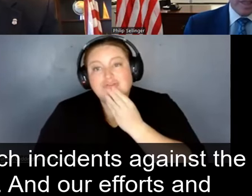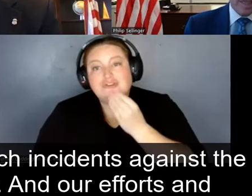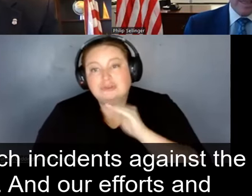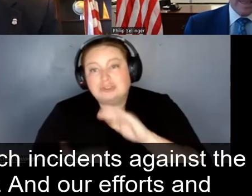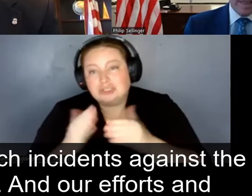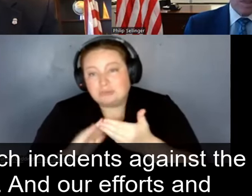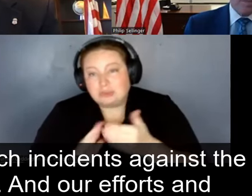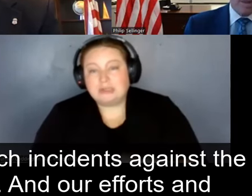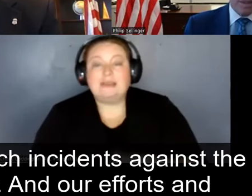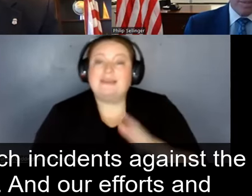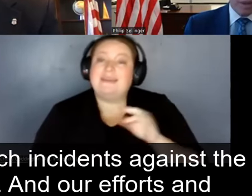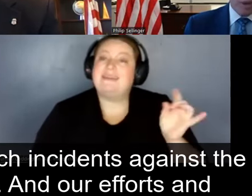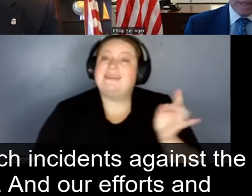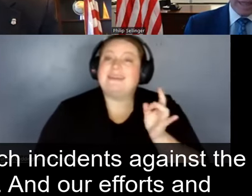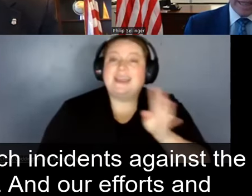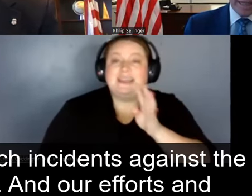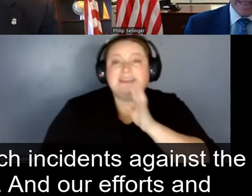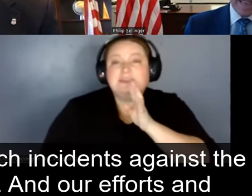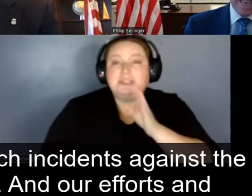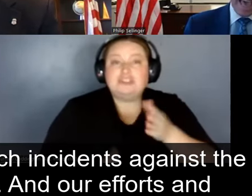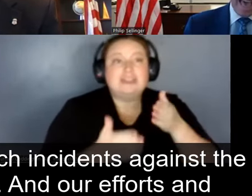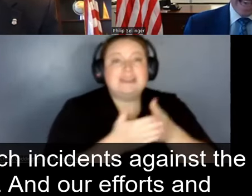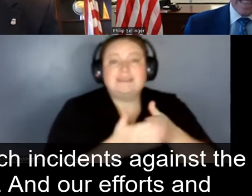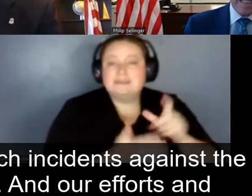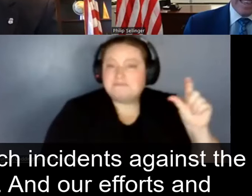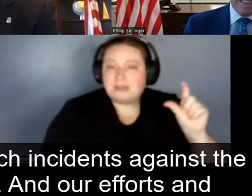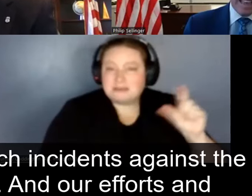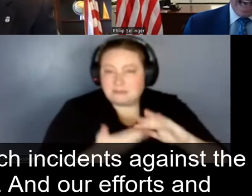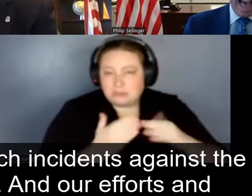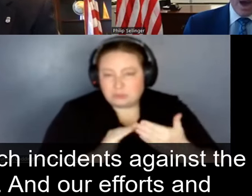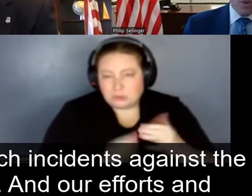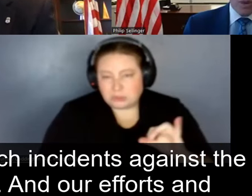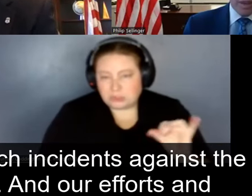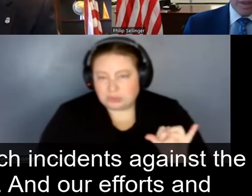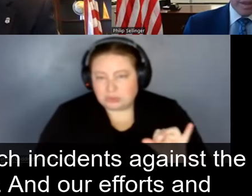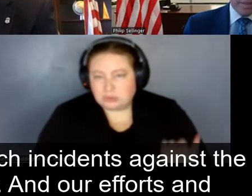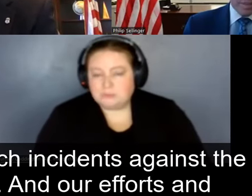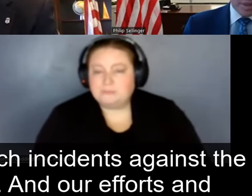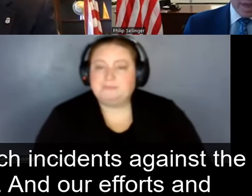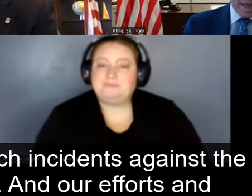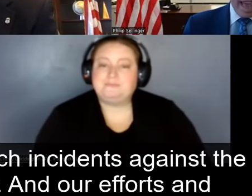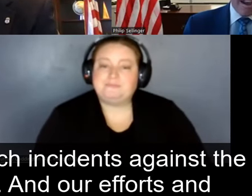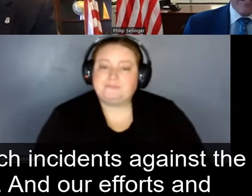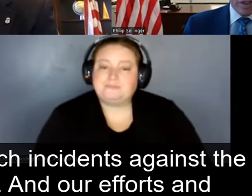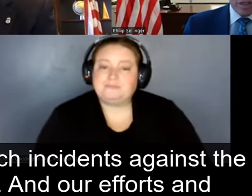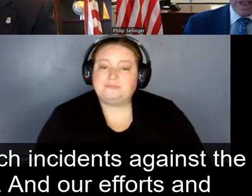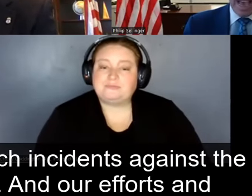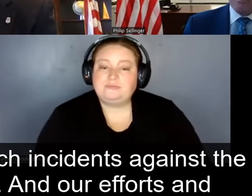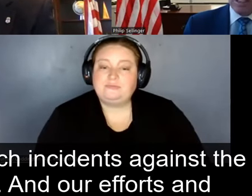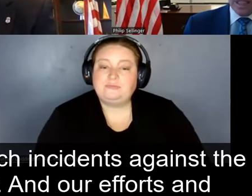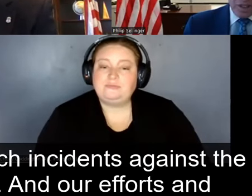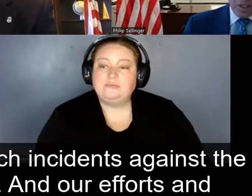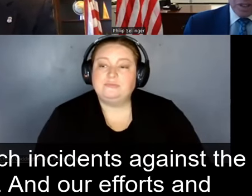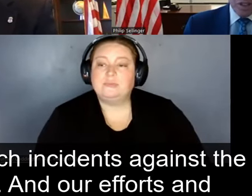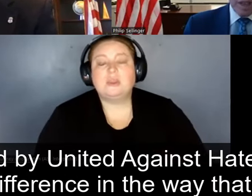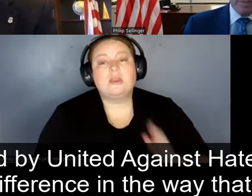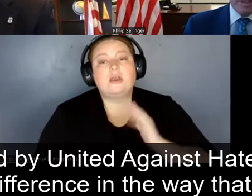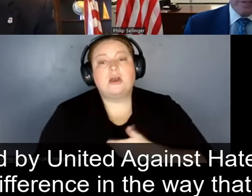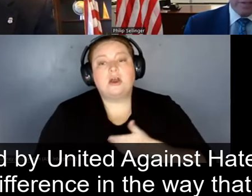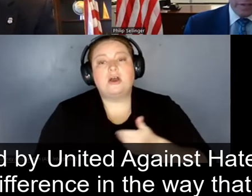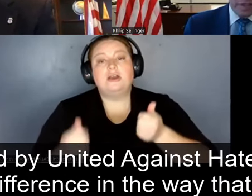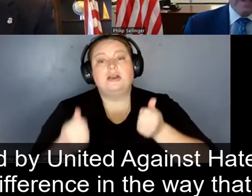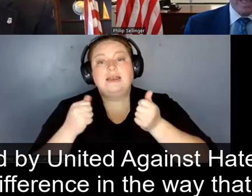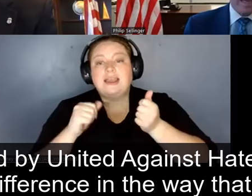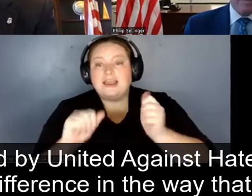speech incidents against the Muslim community. And our efforts and